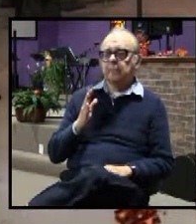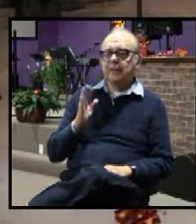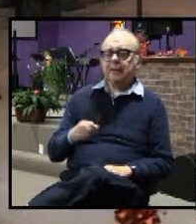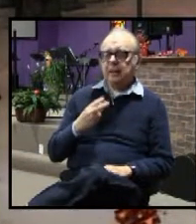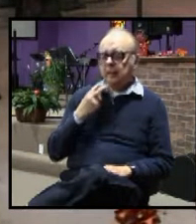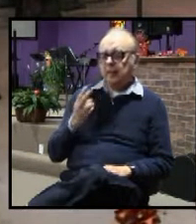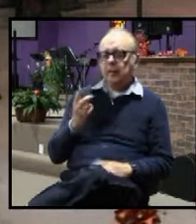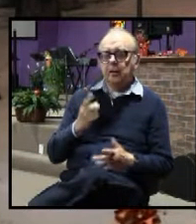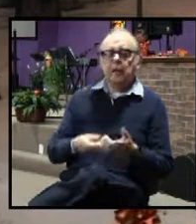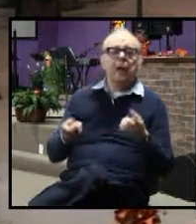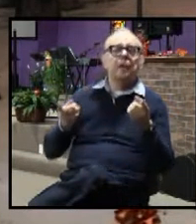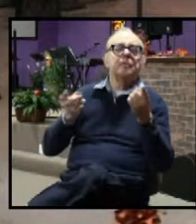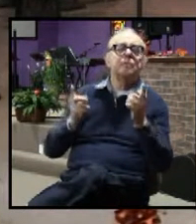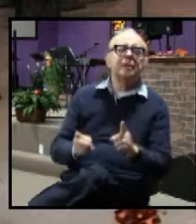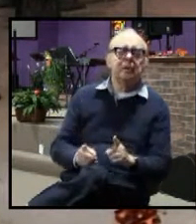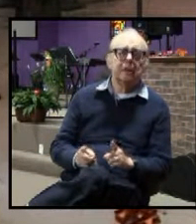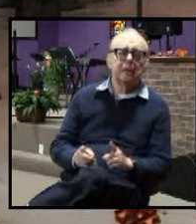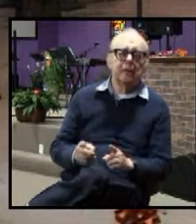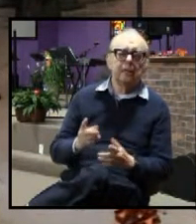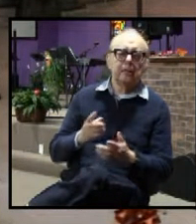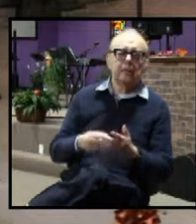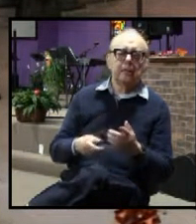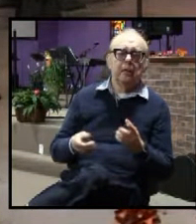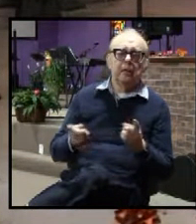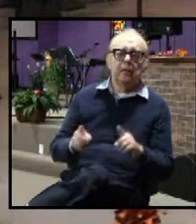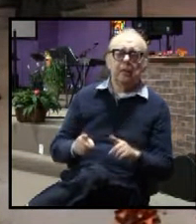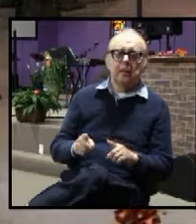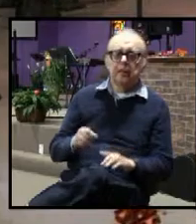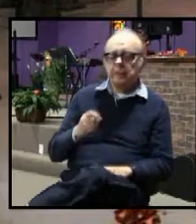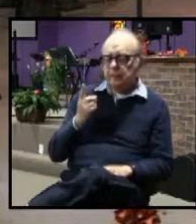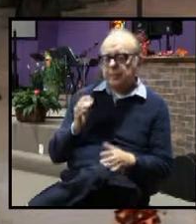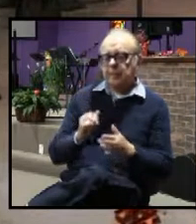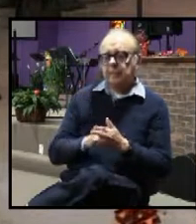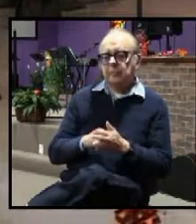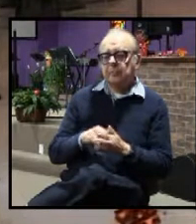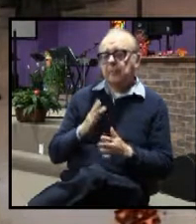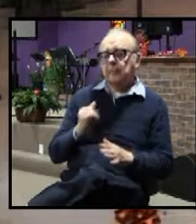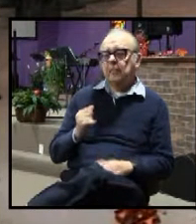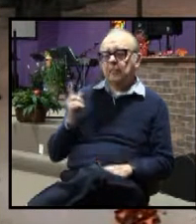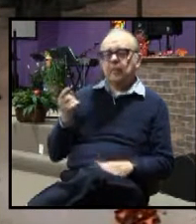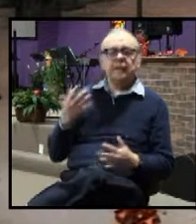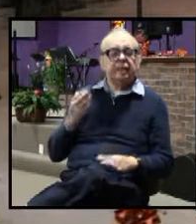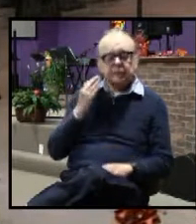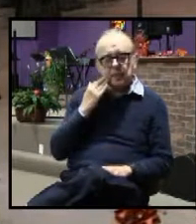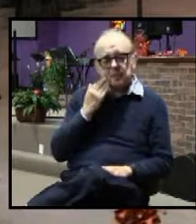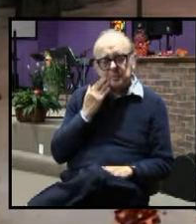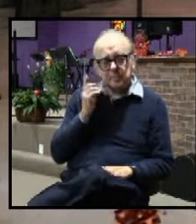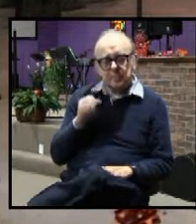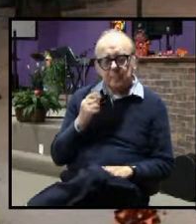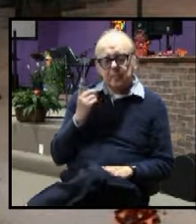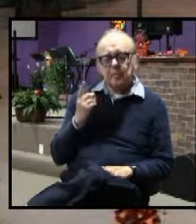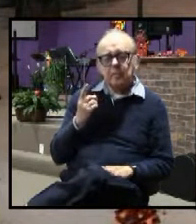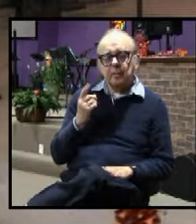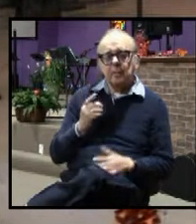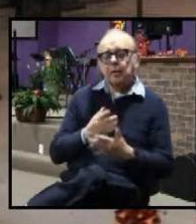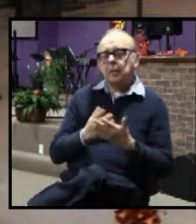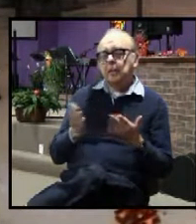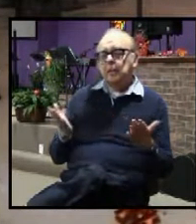God can see what's going on and what's happening, and we need to understand that because he already knows. You